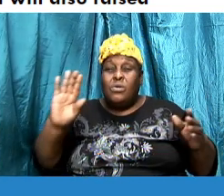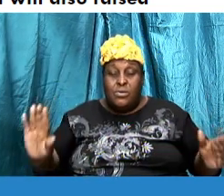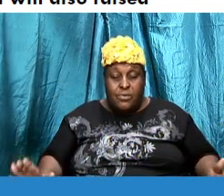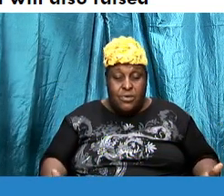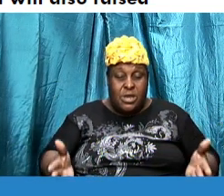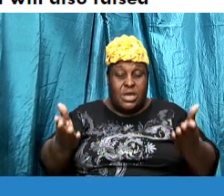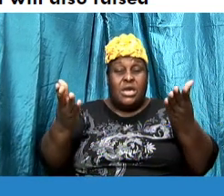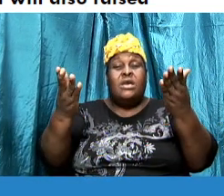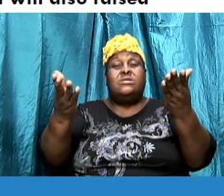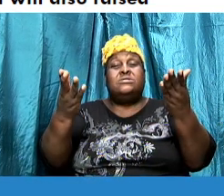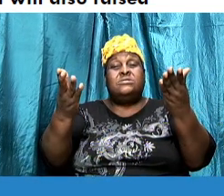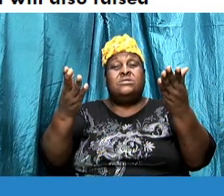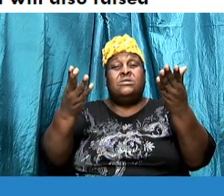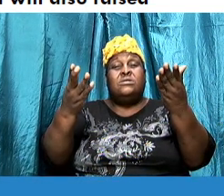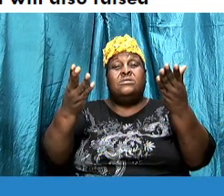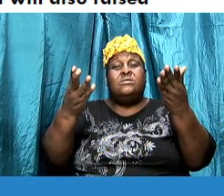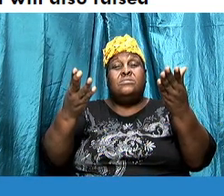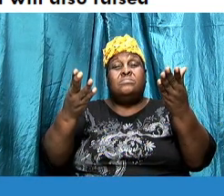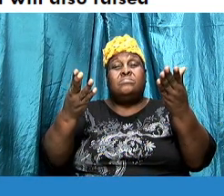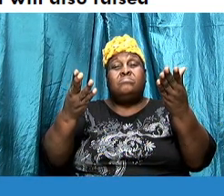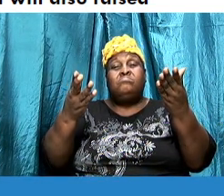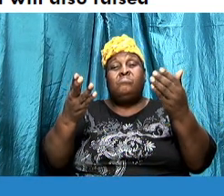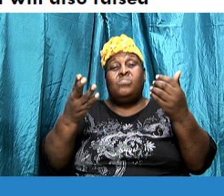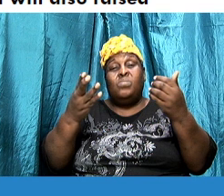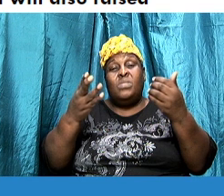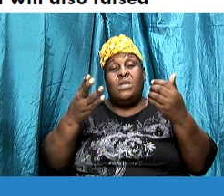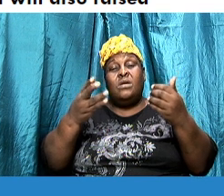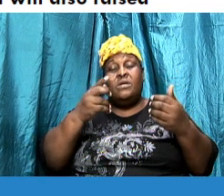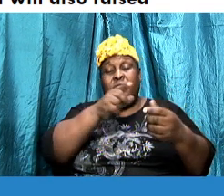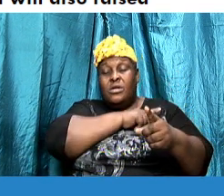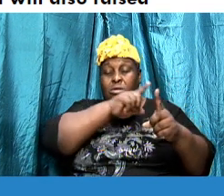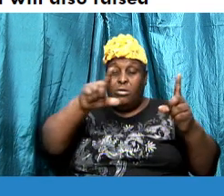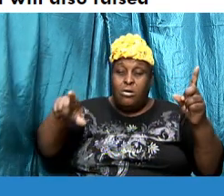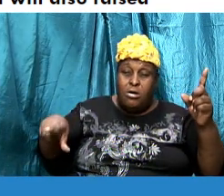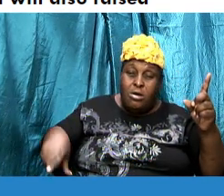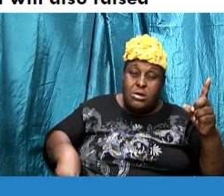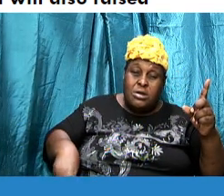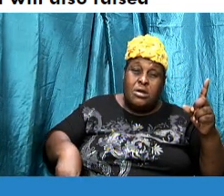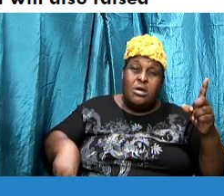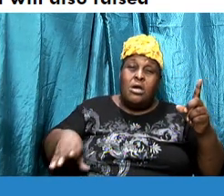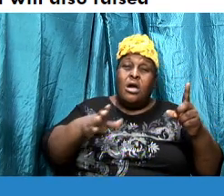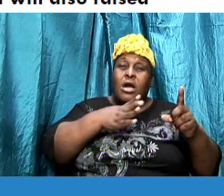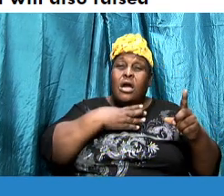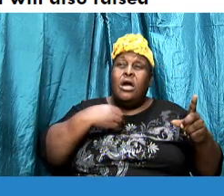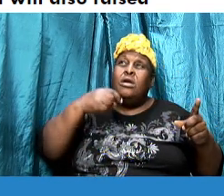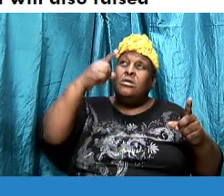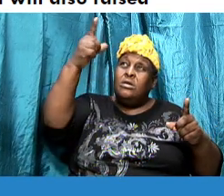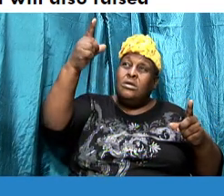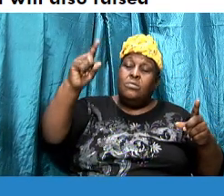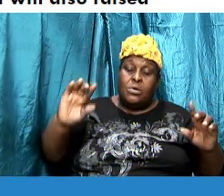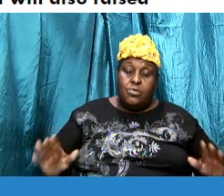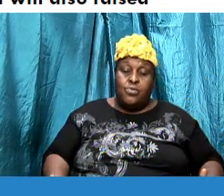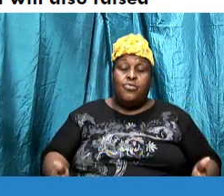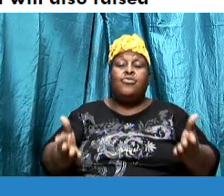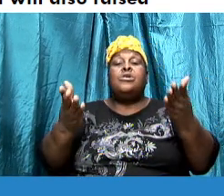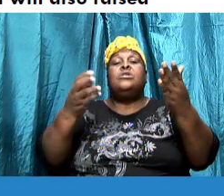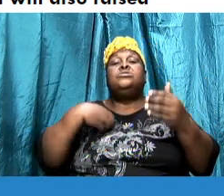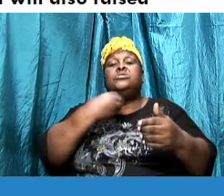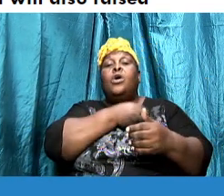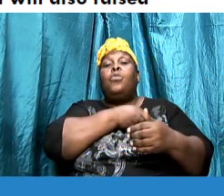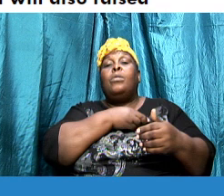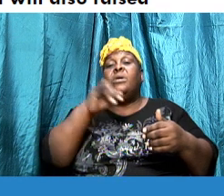up, God raised up the Lord, and he will raise up our body also.